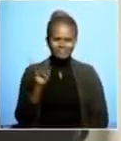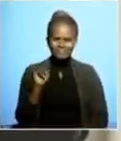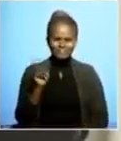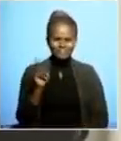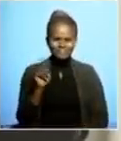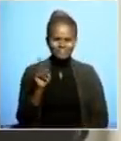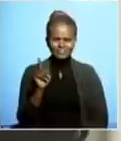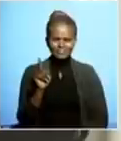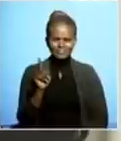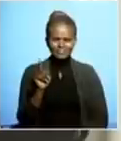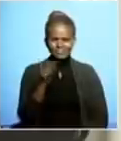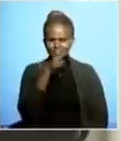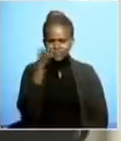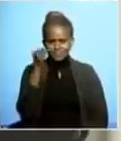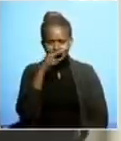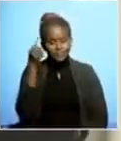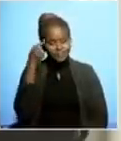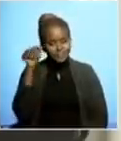for PF?